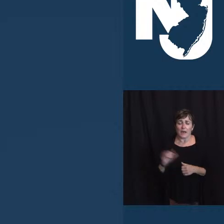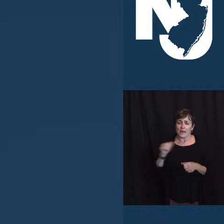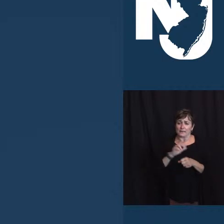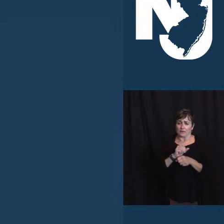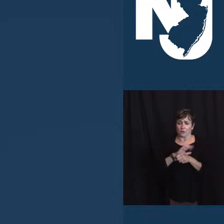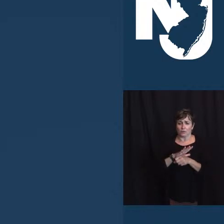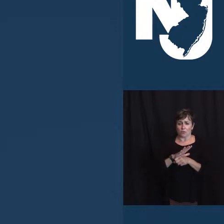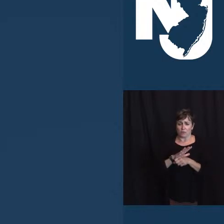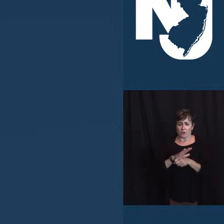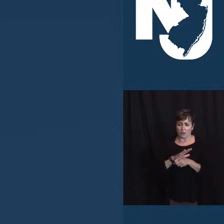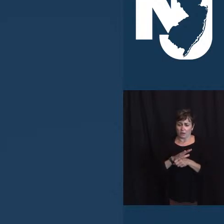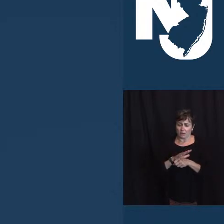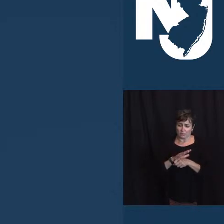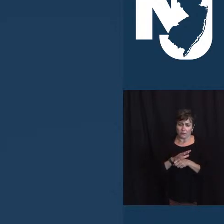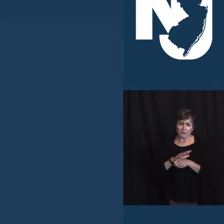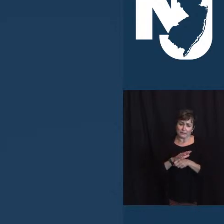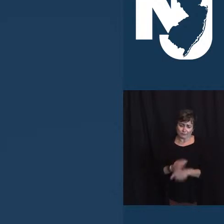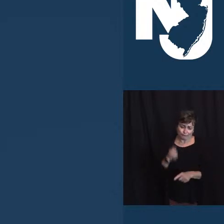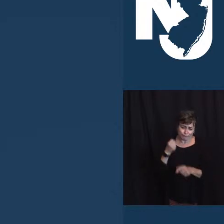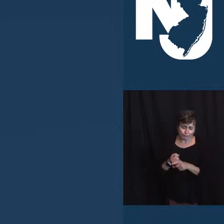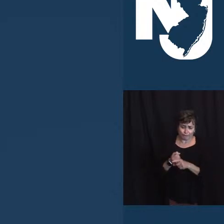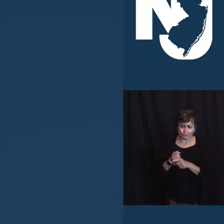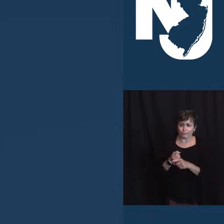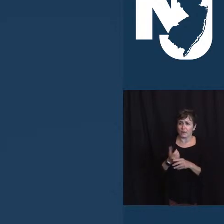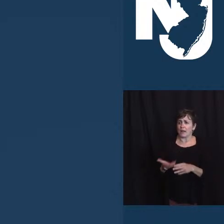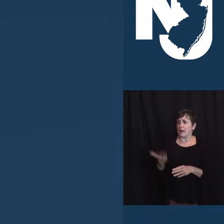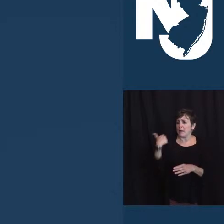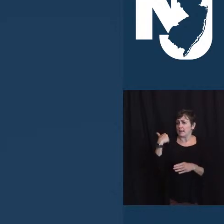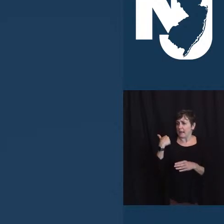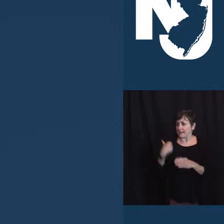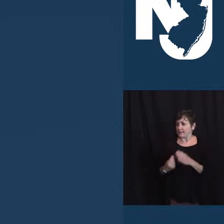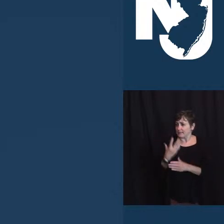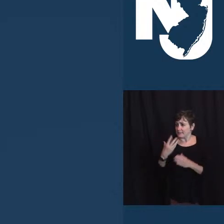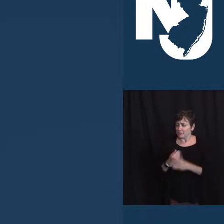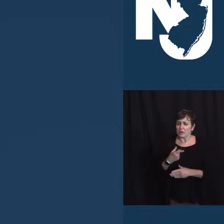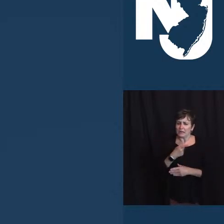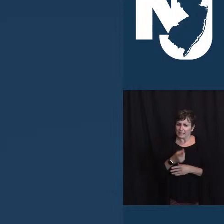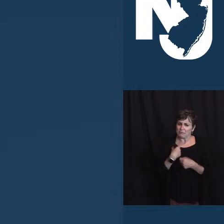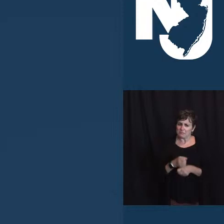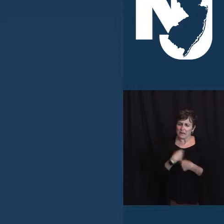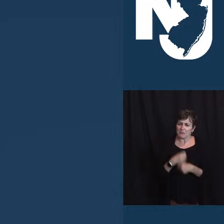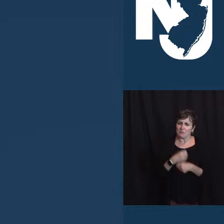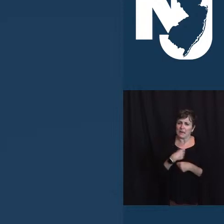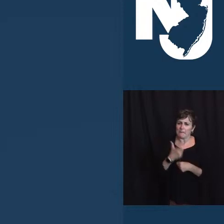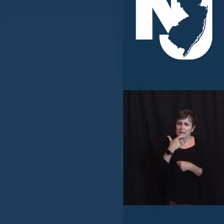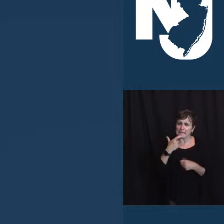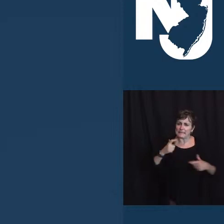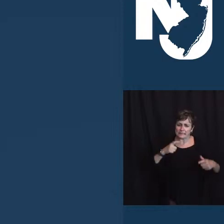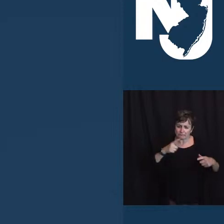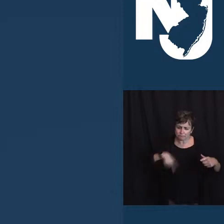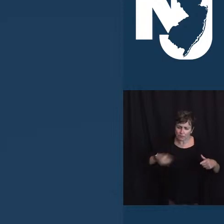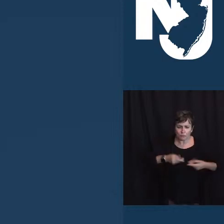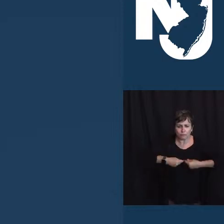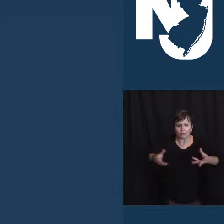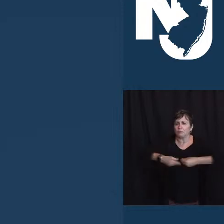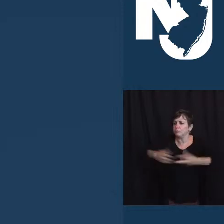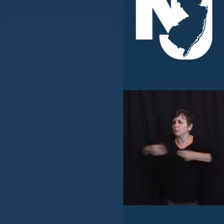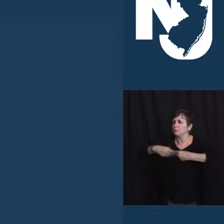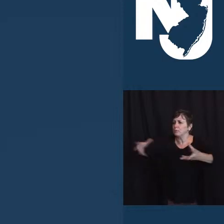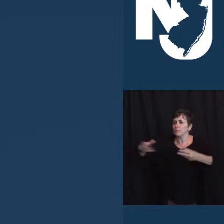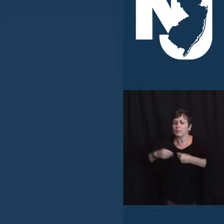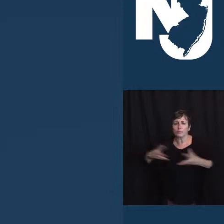pandemic took hold last spring, Frank was there turning out pies to help feed our frontline healthcare workers and